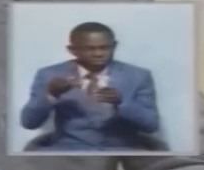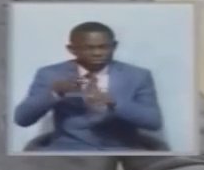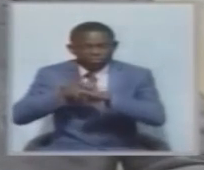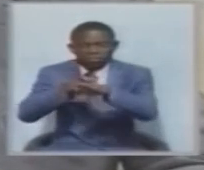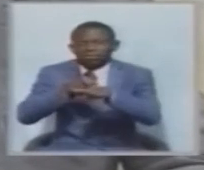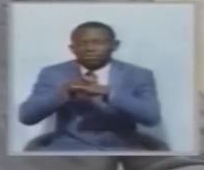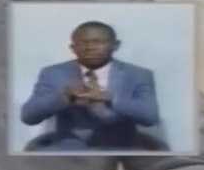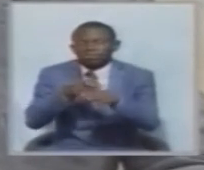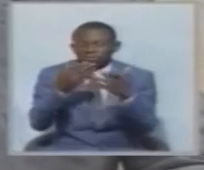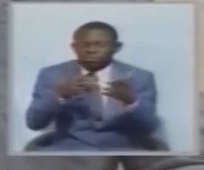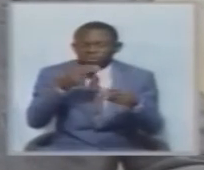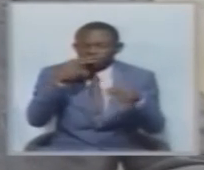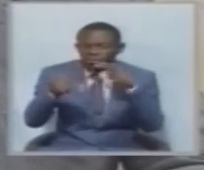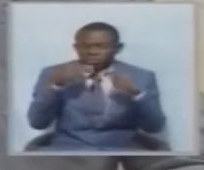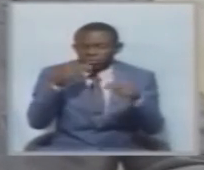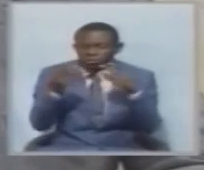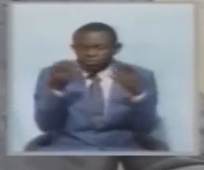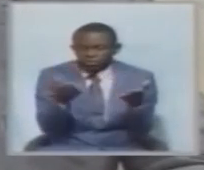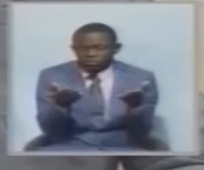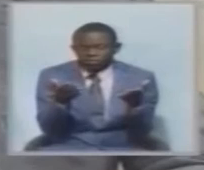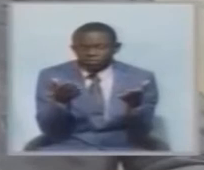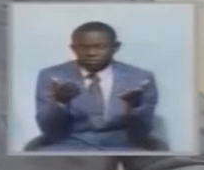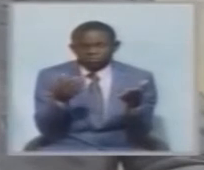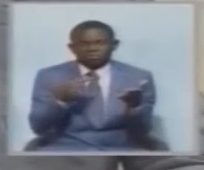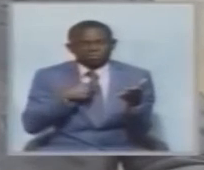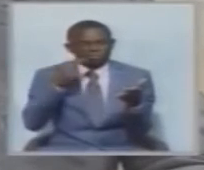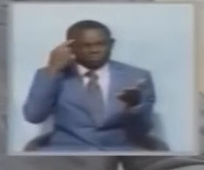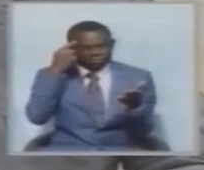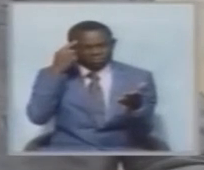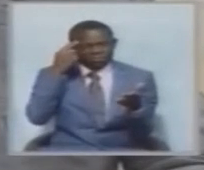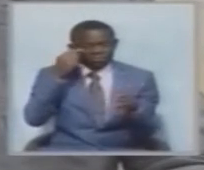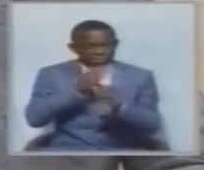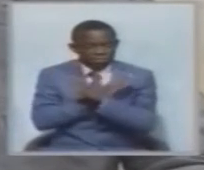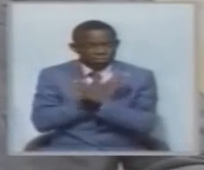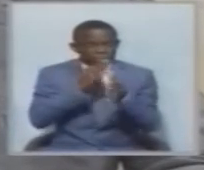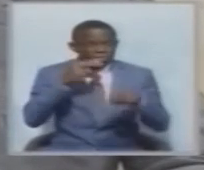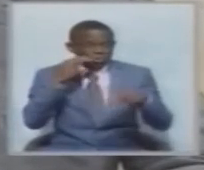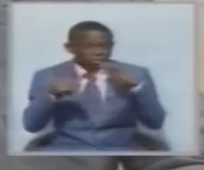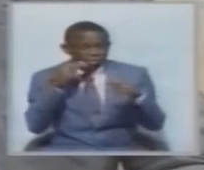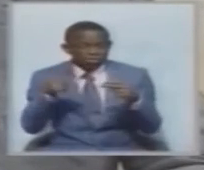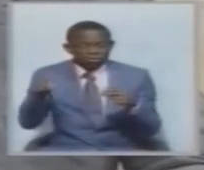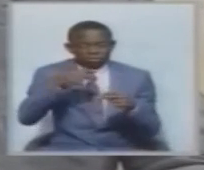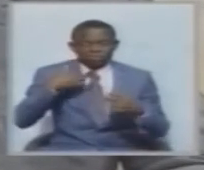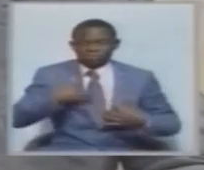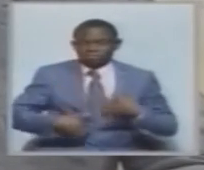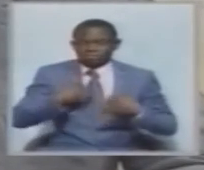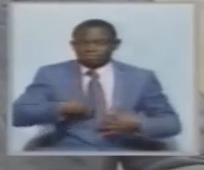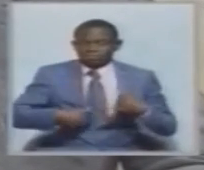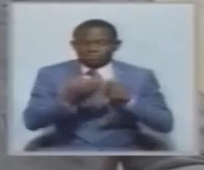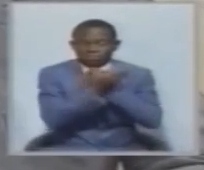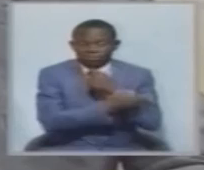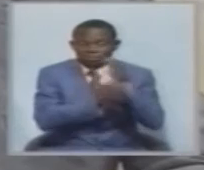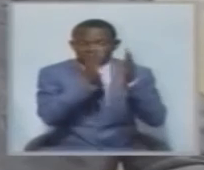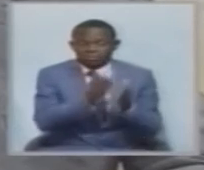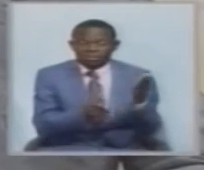of accommodation. I think our hospitality industries, the hotels, the lodges, they're excited because they're going to have